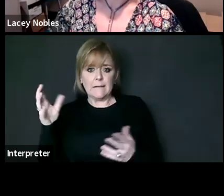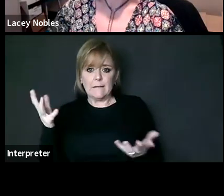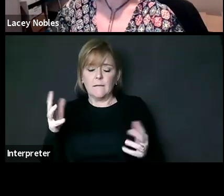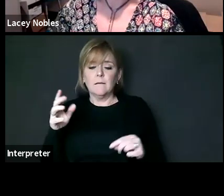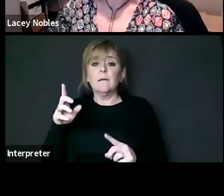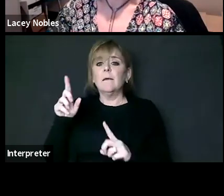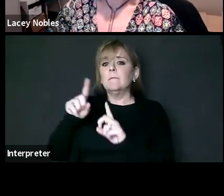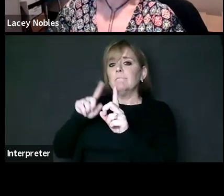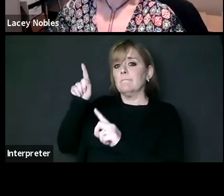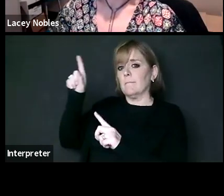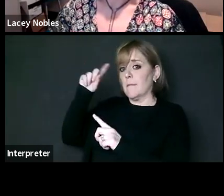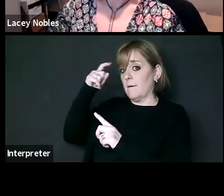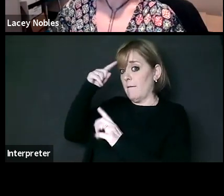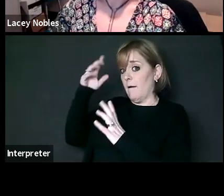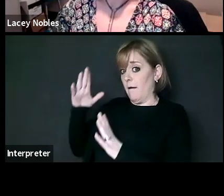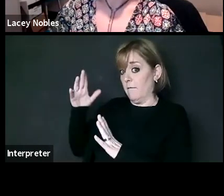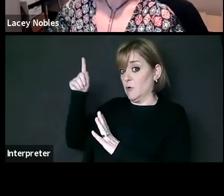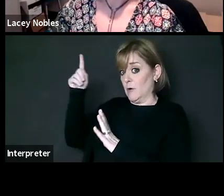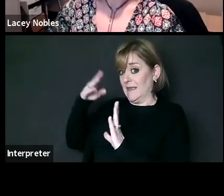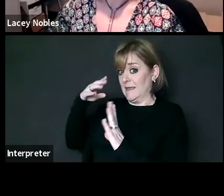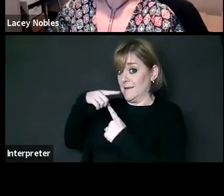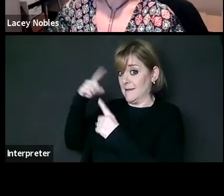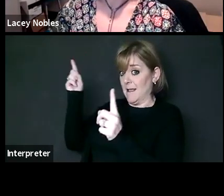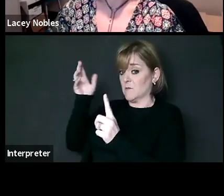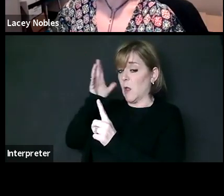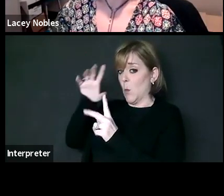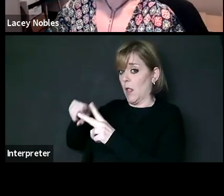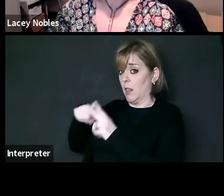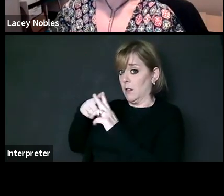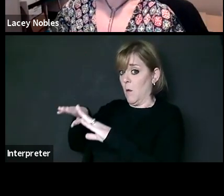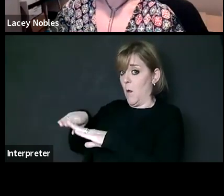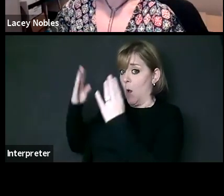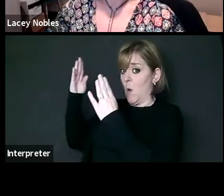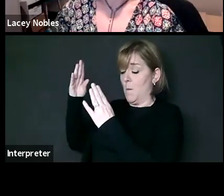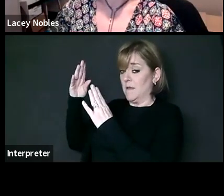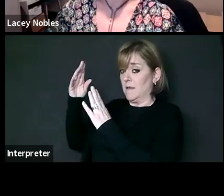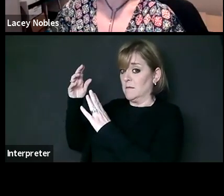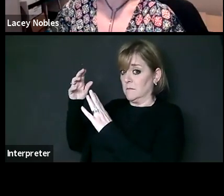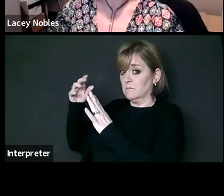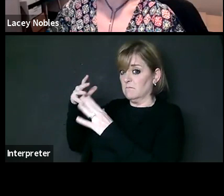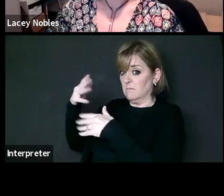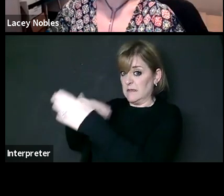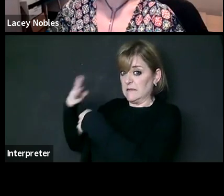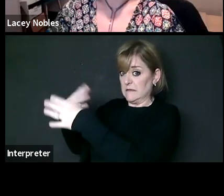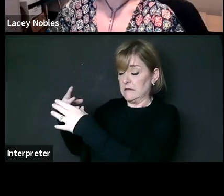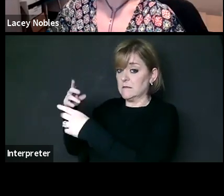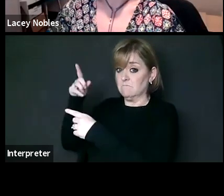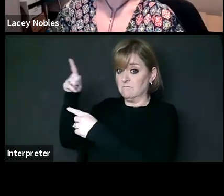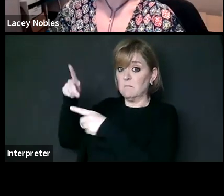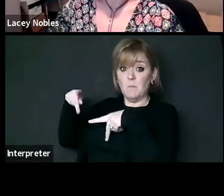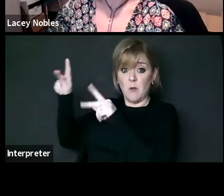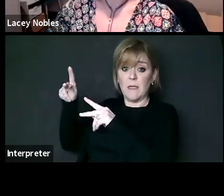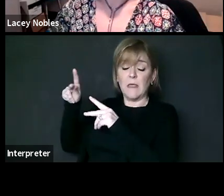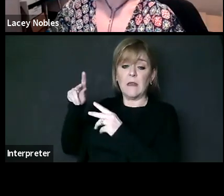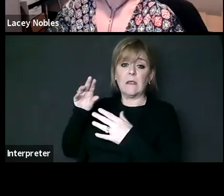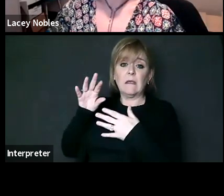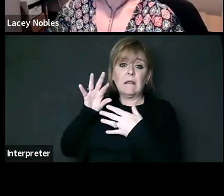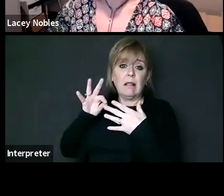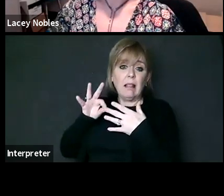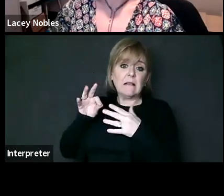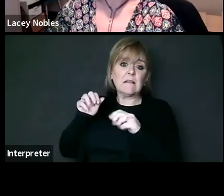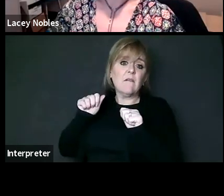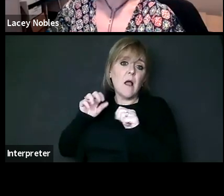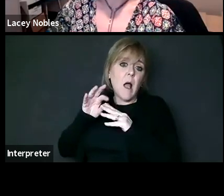plan to reopen the state, he said that he would like elective surgeries and elective procedures to come back.